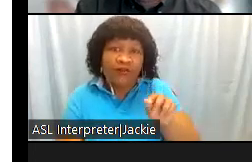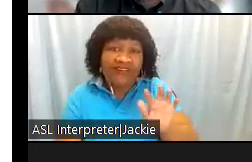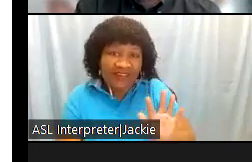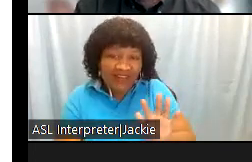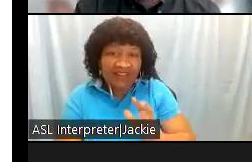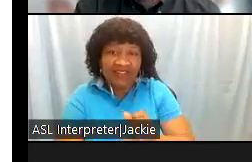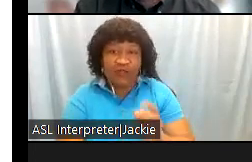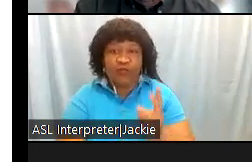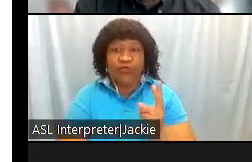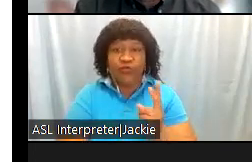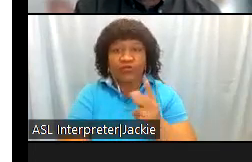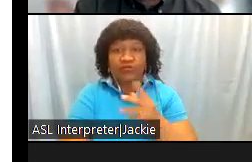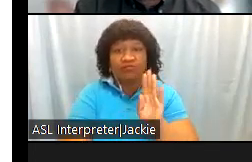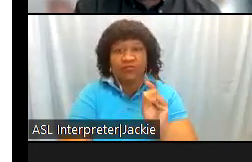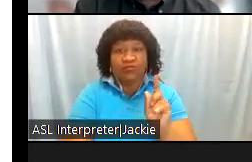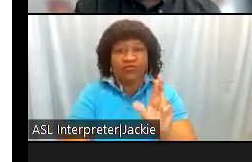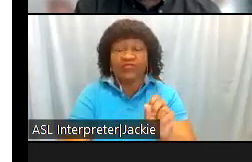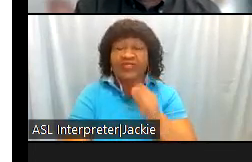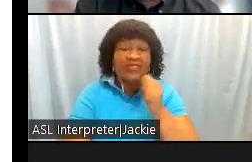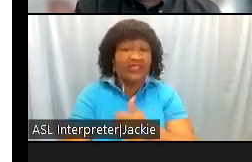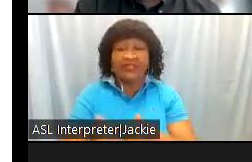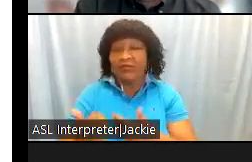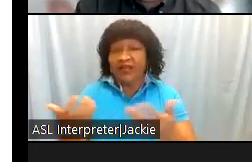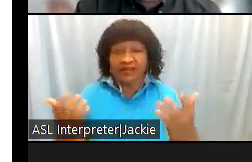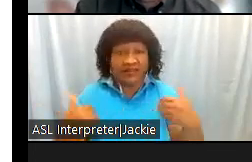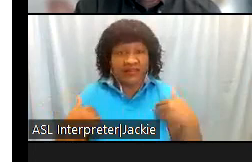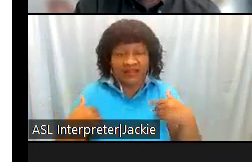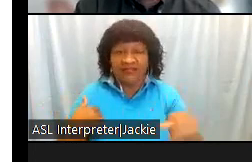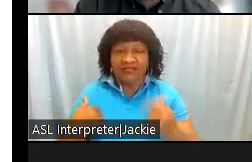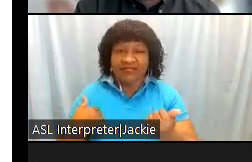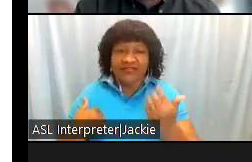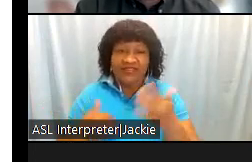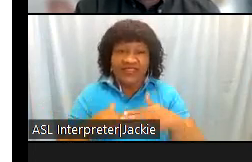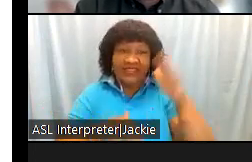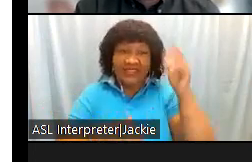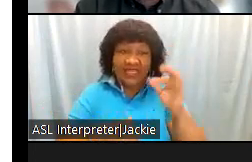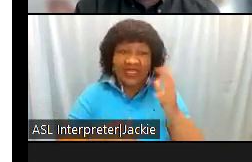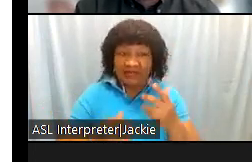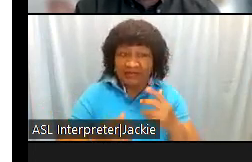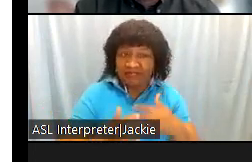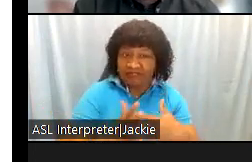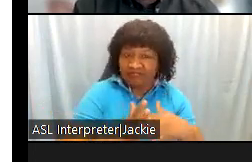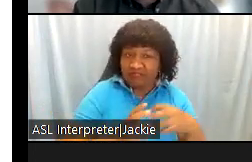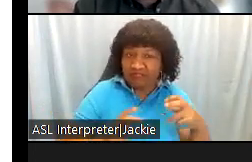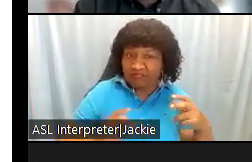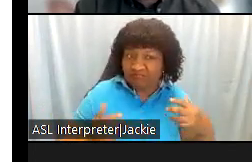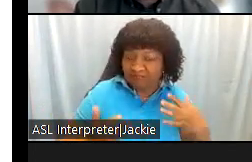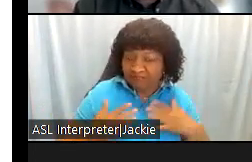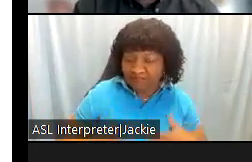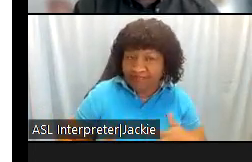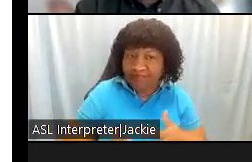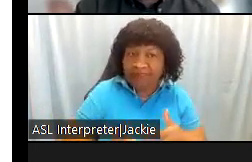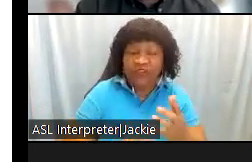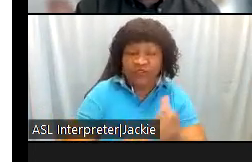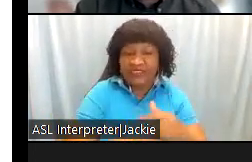2 boosters. Not everybody had the recommendation. It was only for those 50 and over and those with underlying health conditions who would be recommended to receive